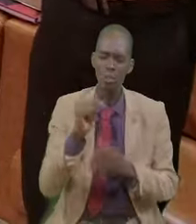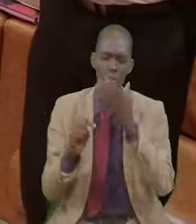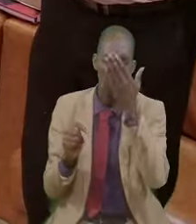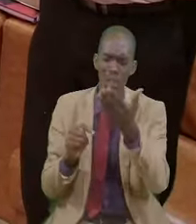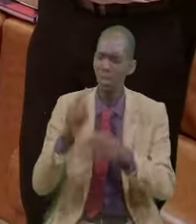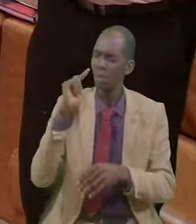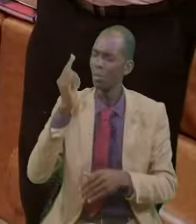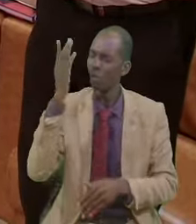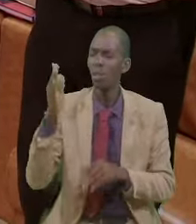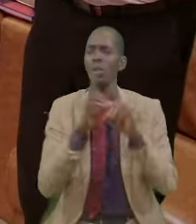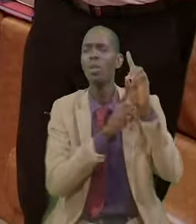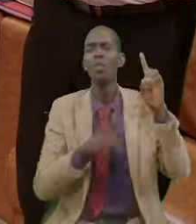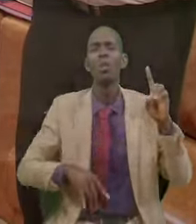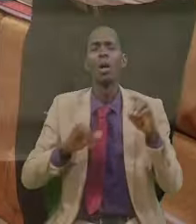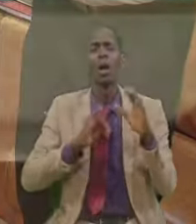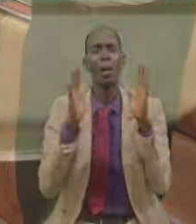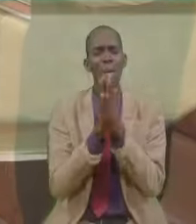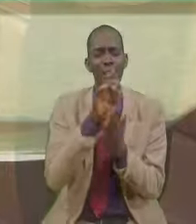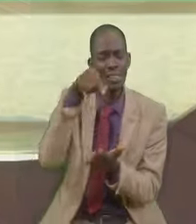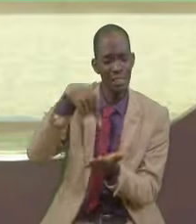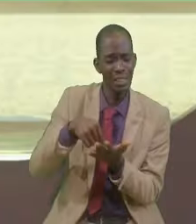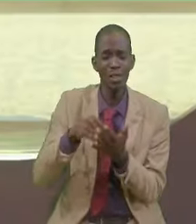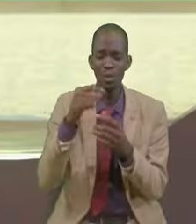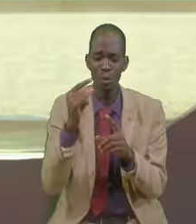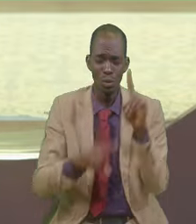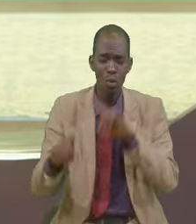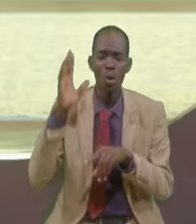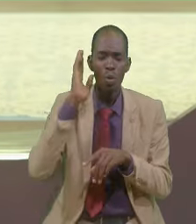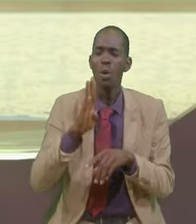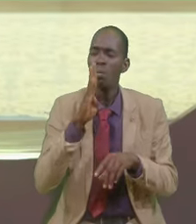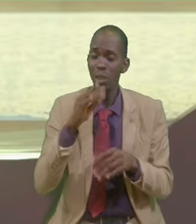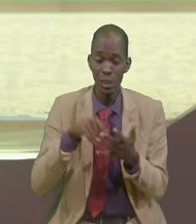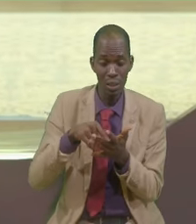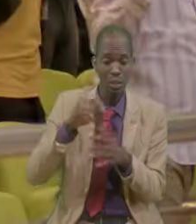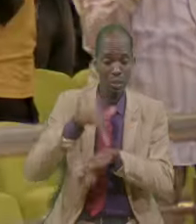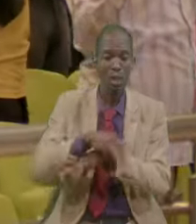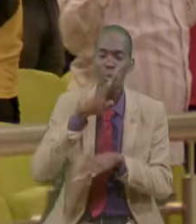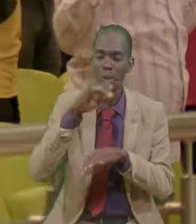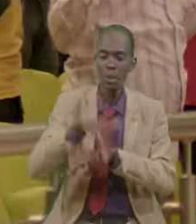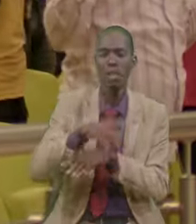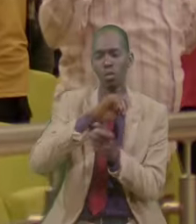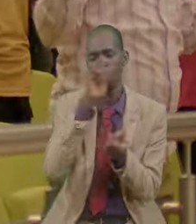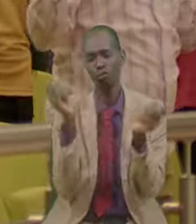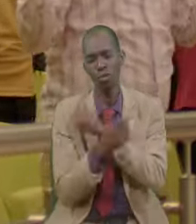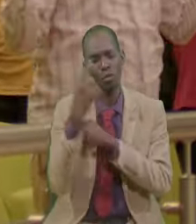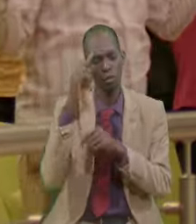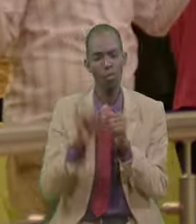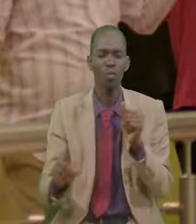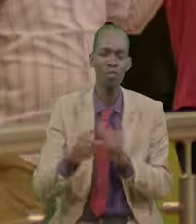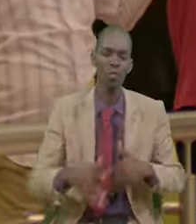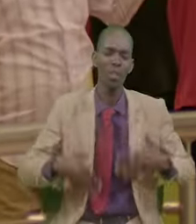Oh Lord, I pray this will be the moment of turning around of every life. It